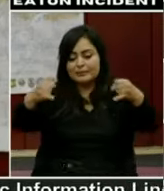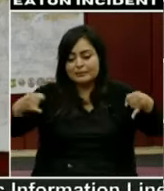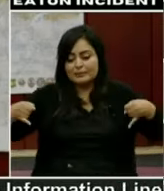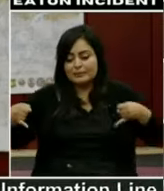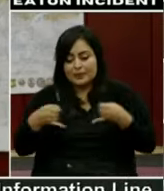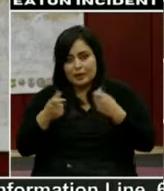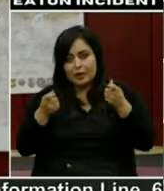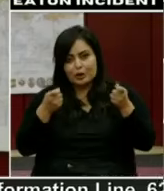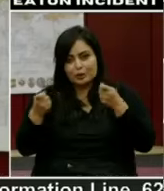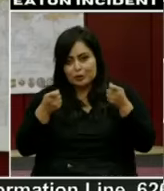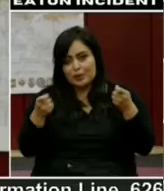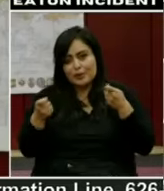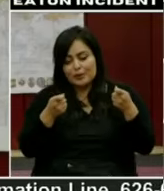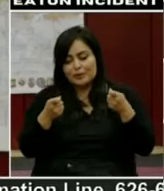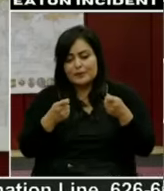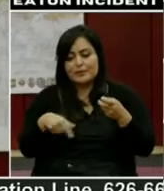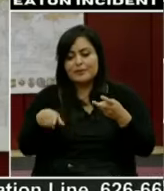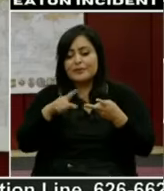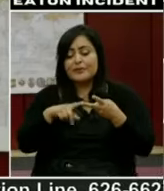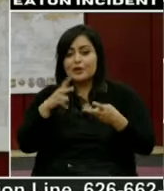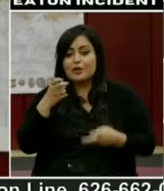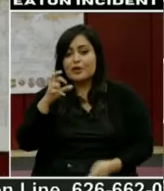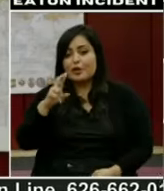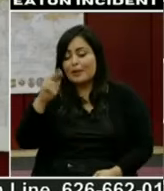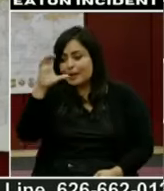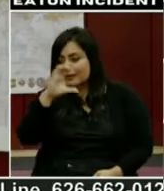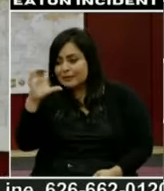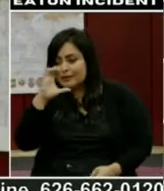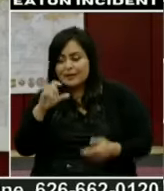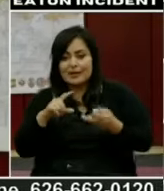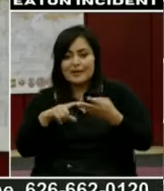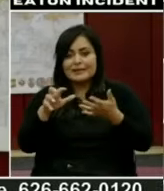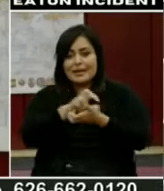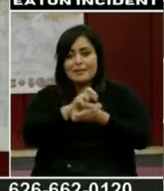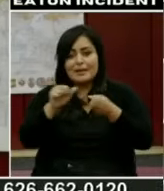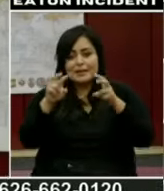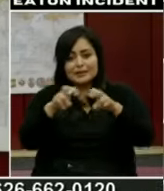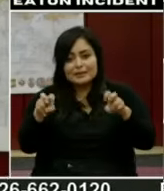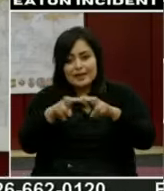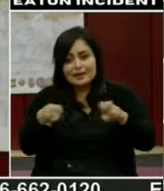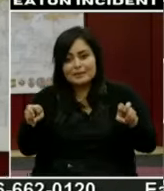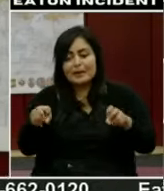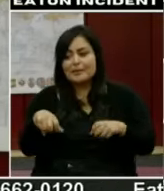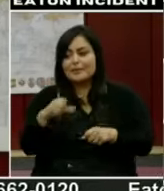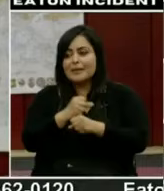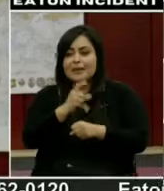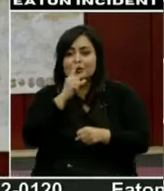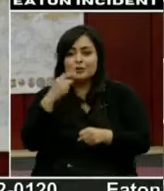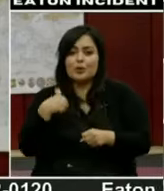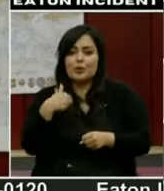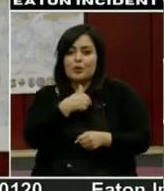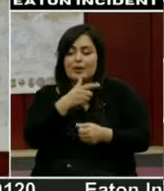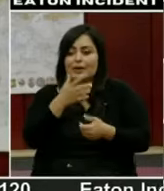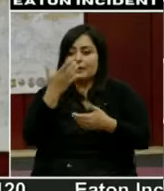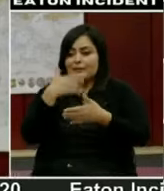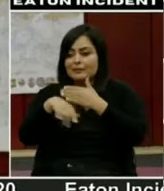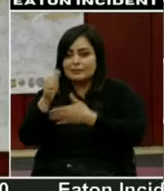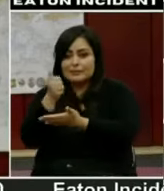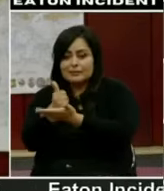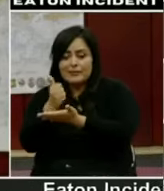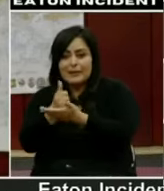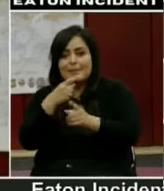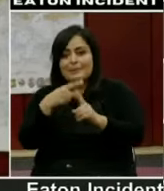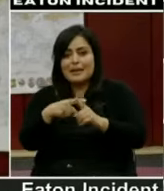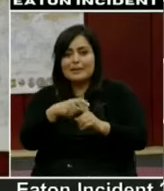we spoke on, but urban search and rescue, damage assessment, assisting in the recovery planning, tactical patrol,